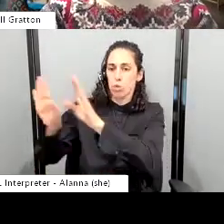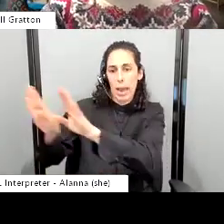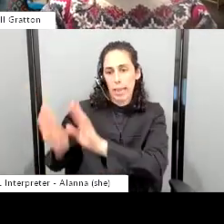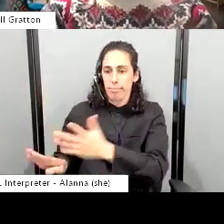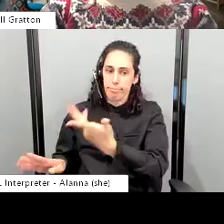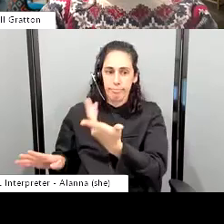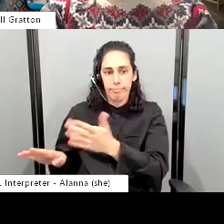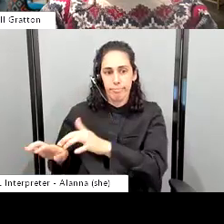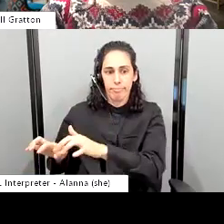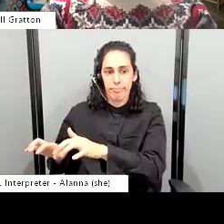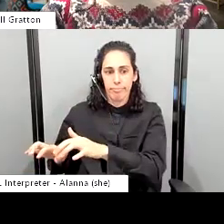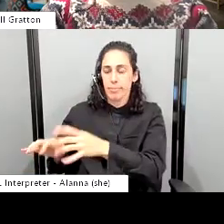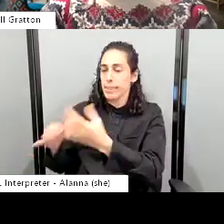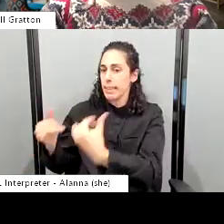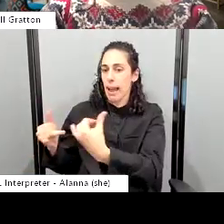I could say,